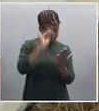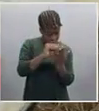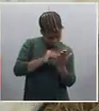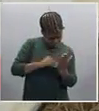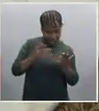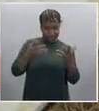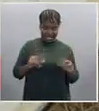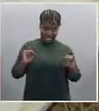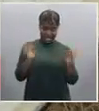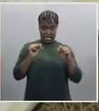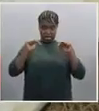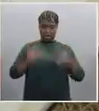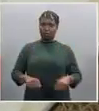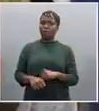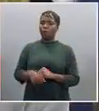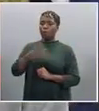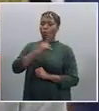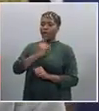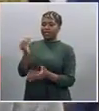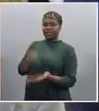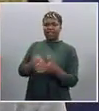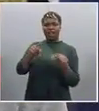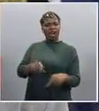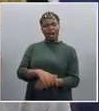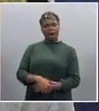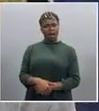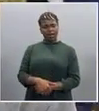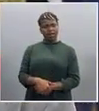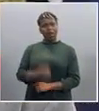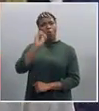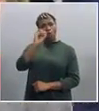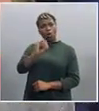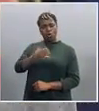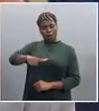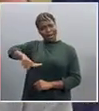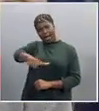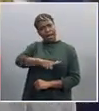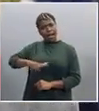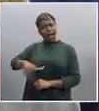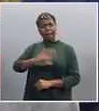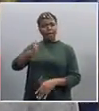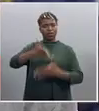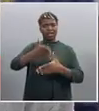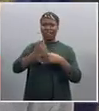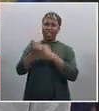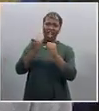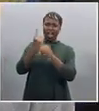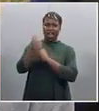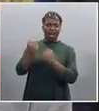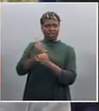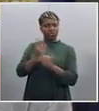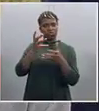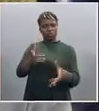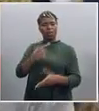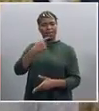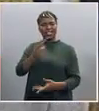urgency. The reason why we came here, we realized that there's a land here that is unoccupied, that has been vacant for years. But we are saying to them,